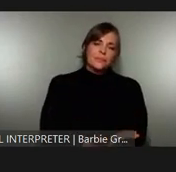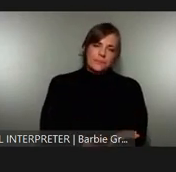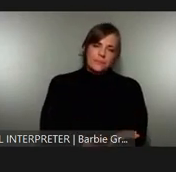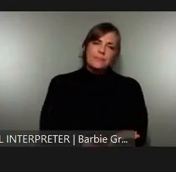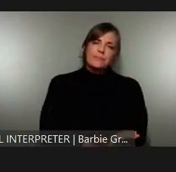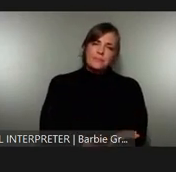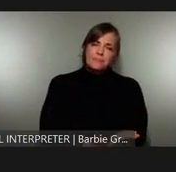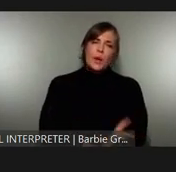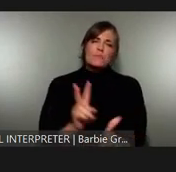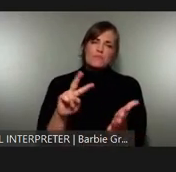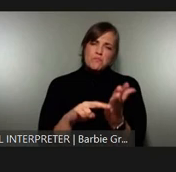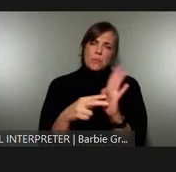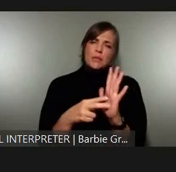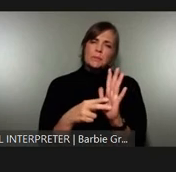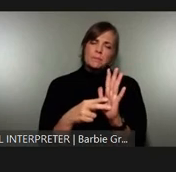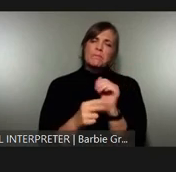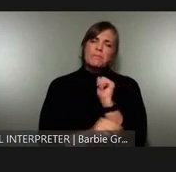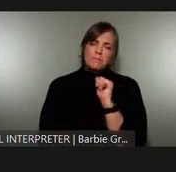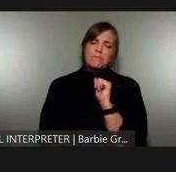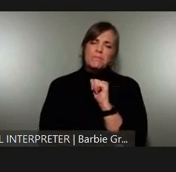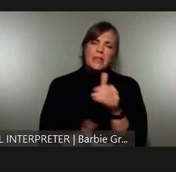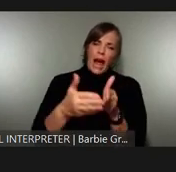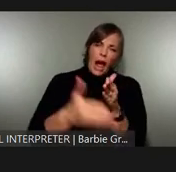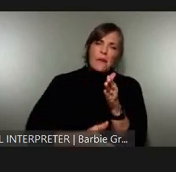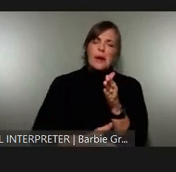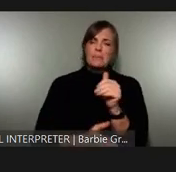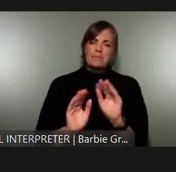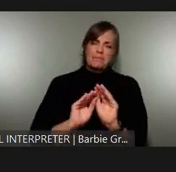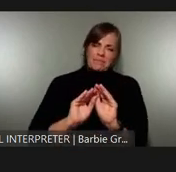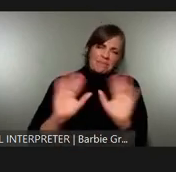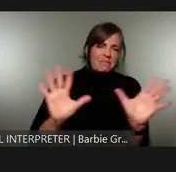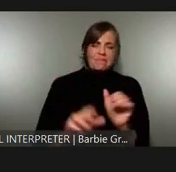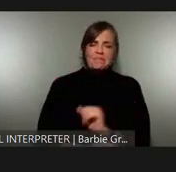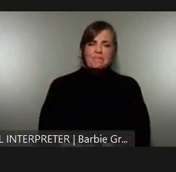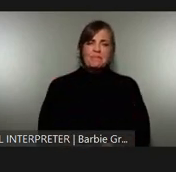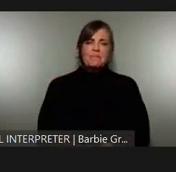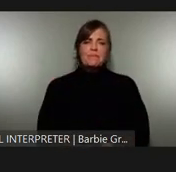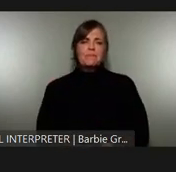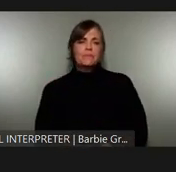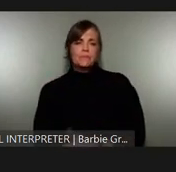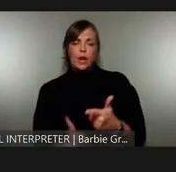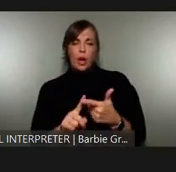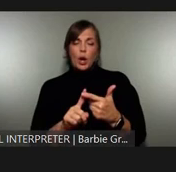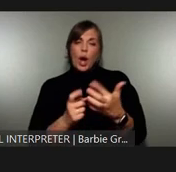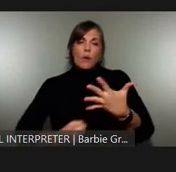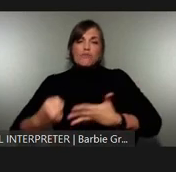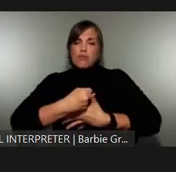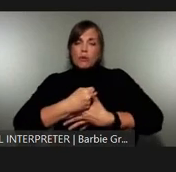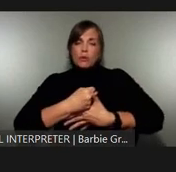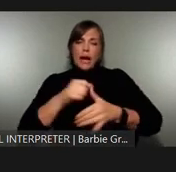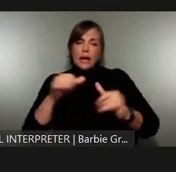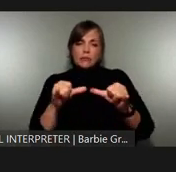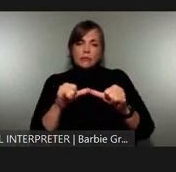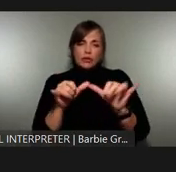of purpose, the clarity of outcomes, a clear, prioritized measurement system. Not all measurements